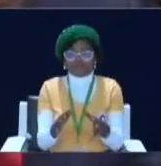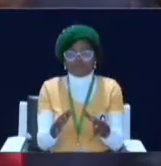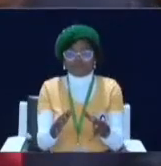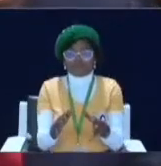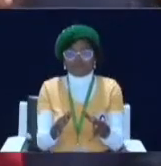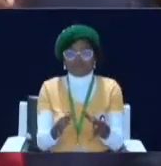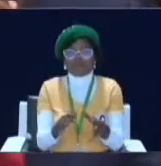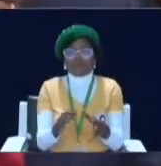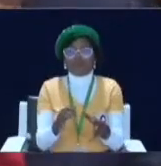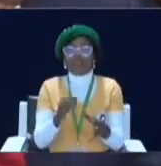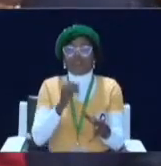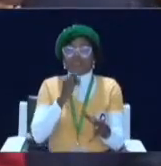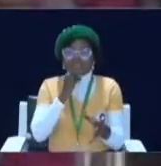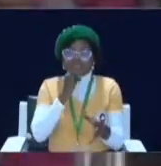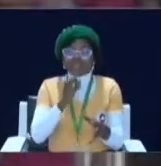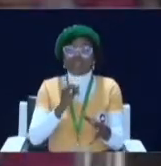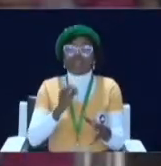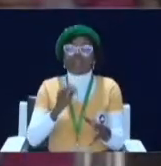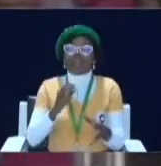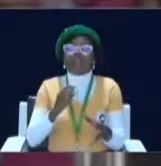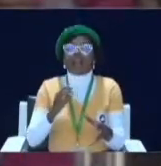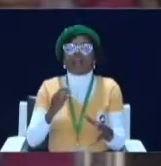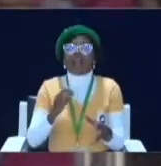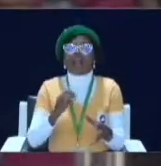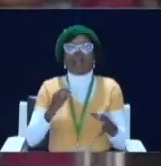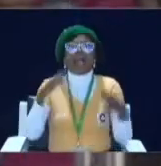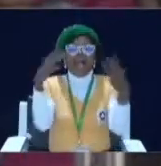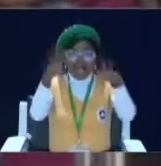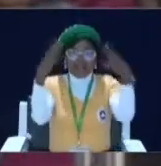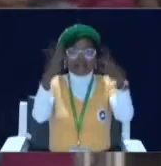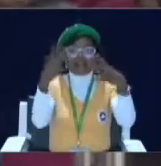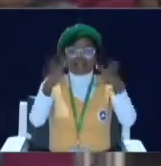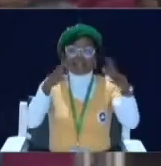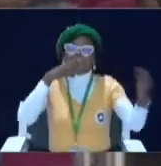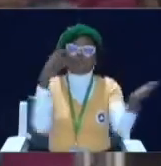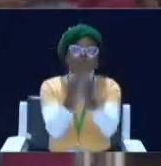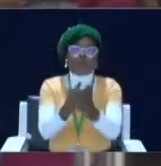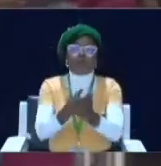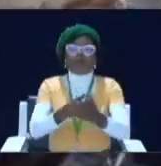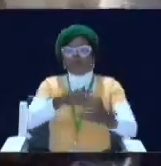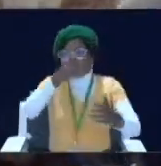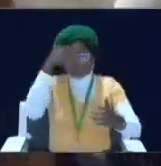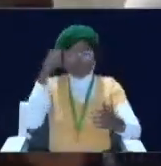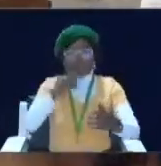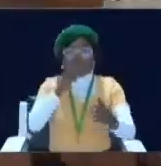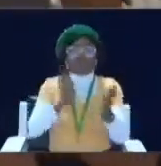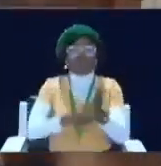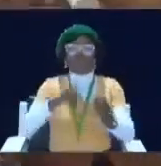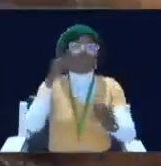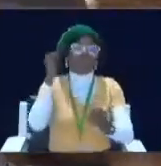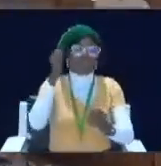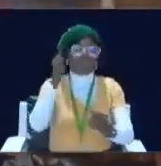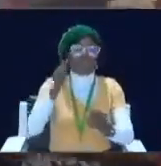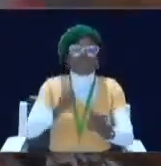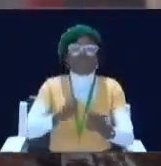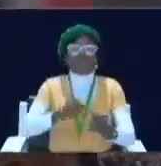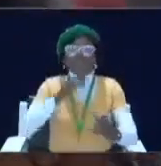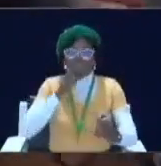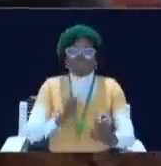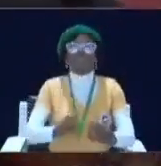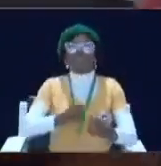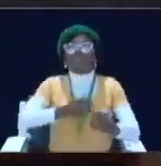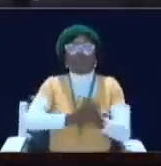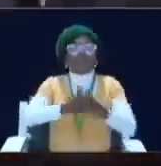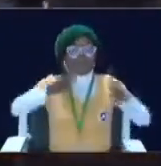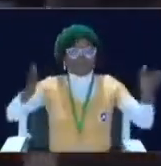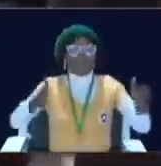If our applause will not be better, I think it should improve when I give you this information, that she had carried